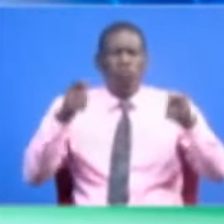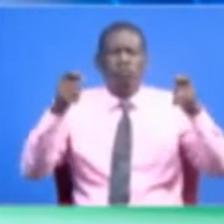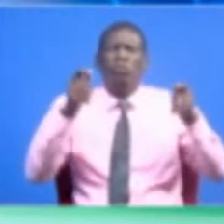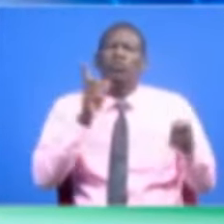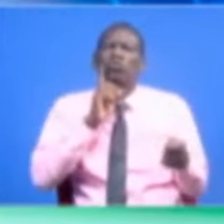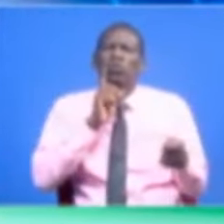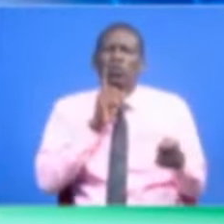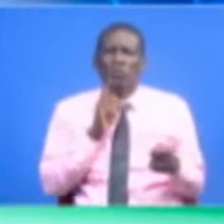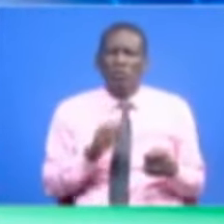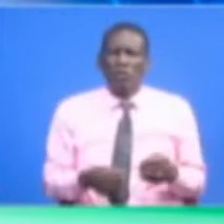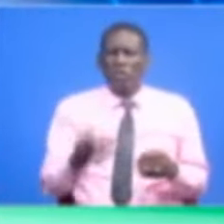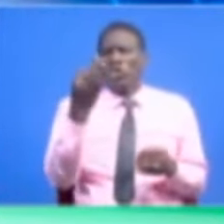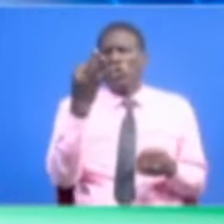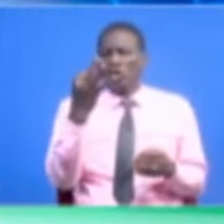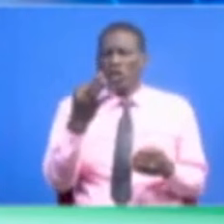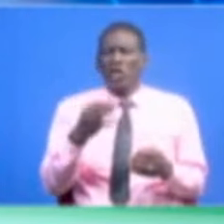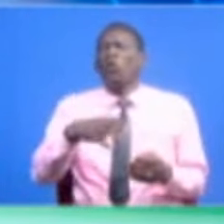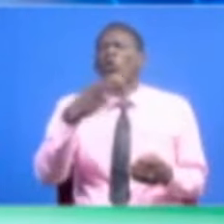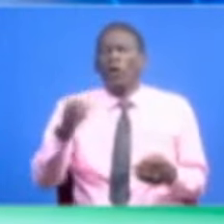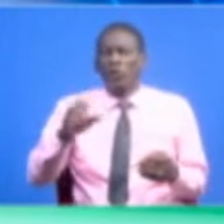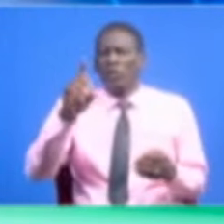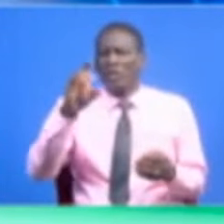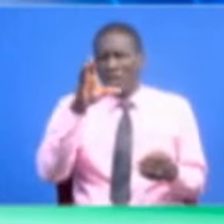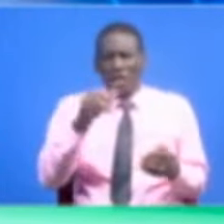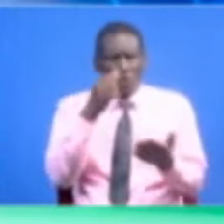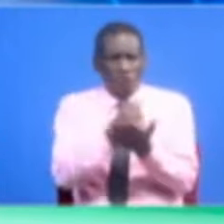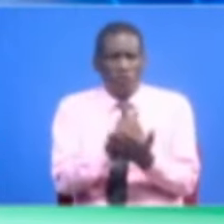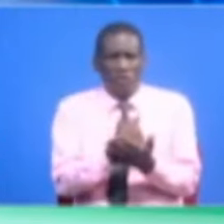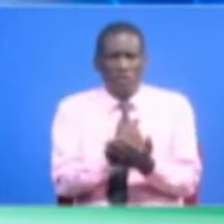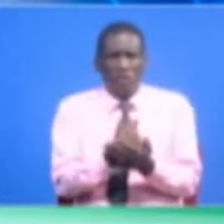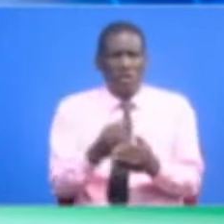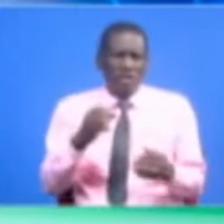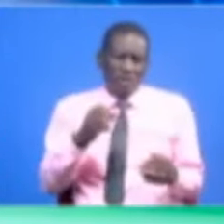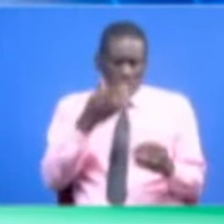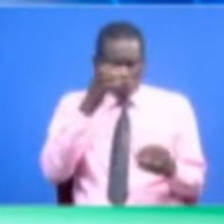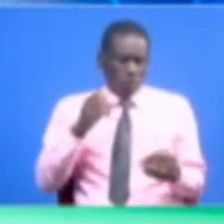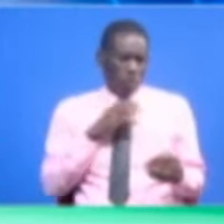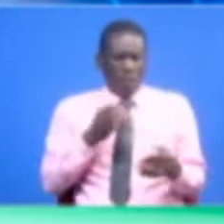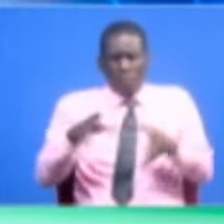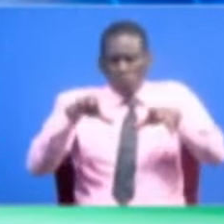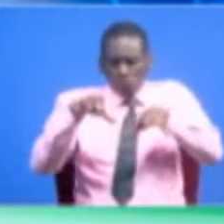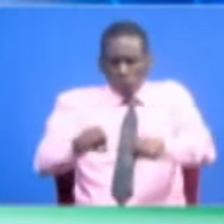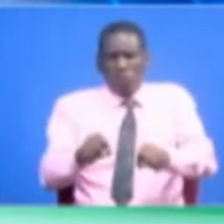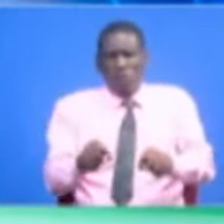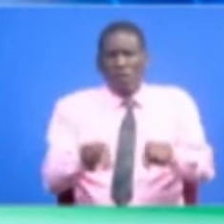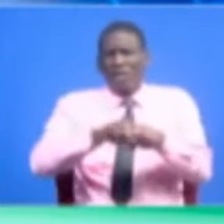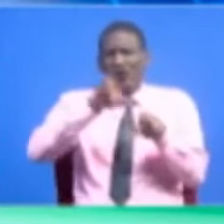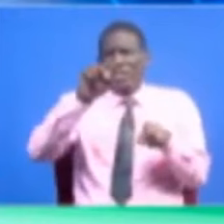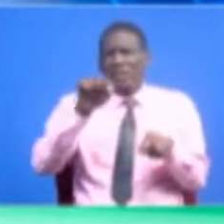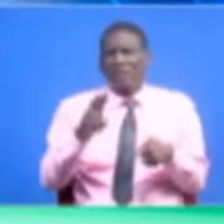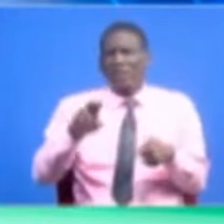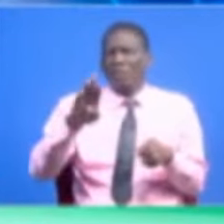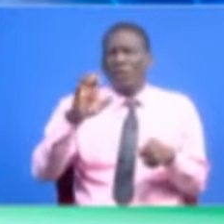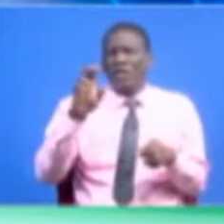tomorrow. The trio had presented themselves to the DCI headquarters for fear of being abducted. And as NTV's Brian